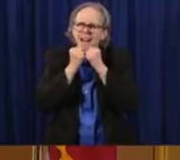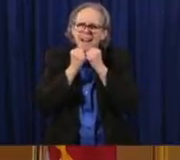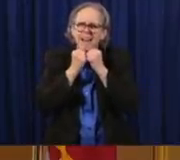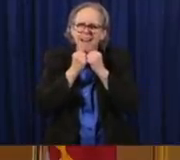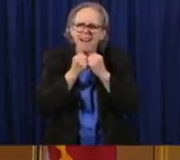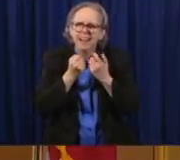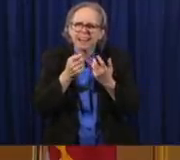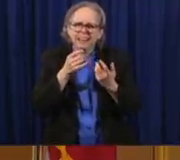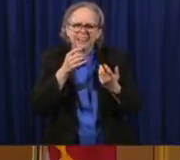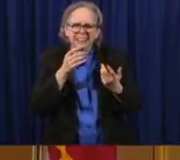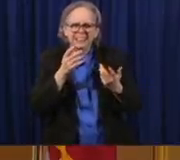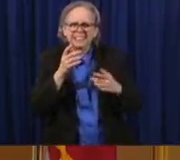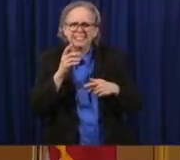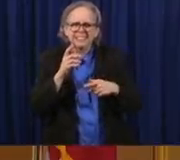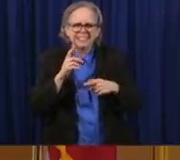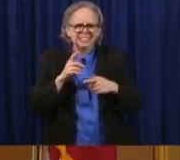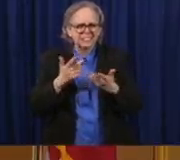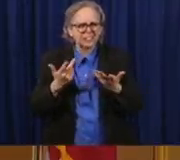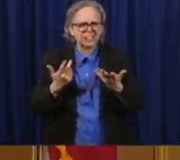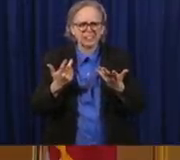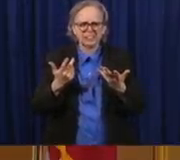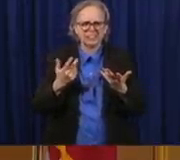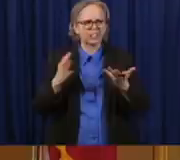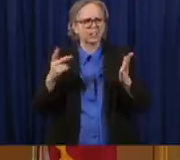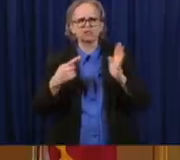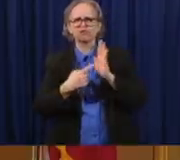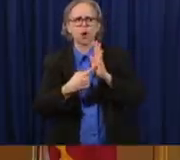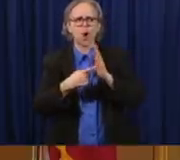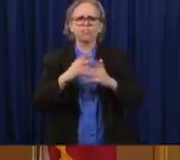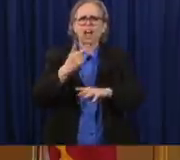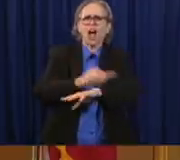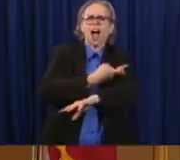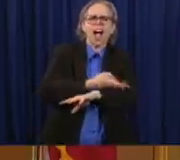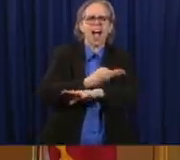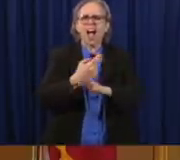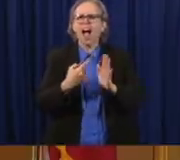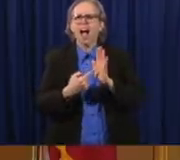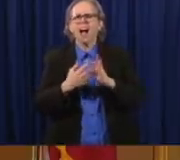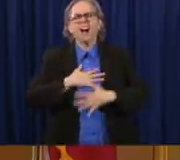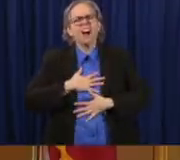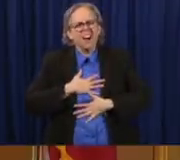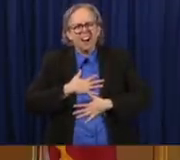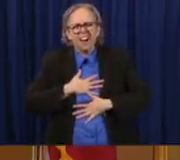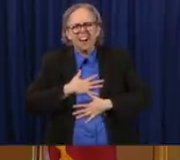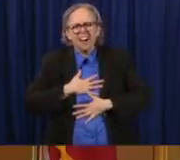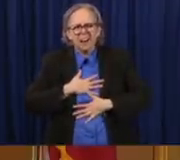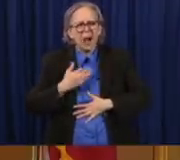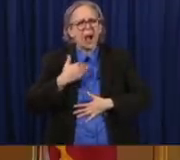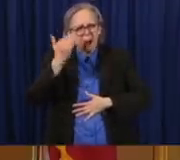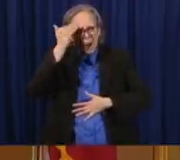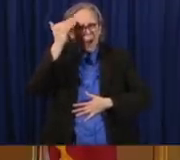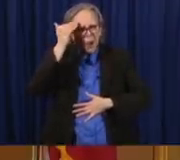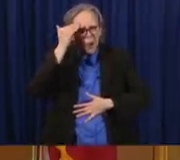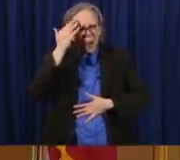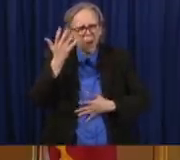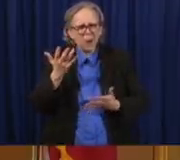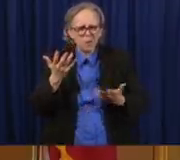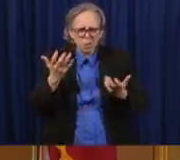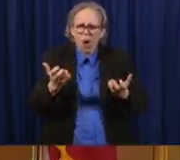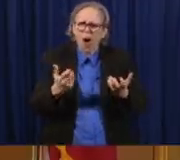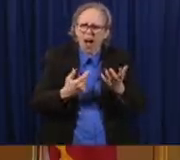to show is just, I think that's just horrible. So it's something we all have to